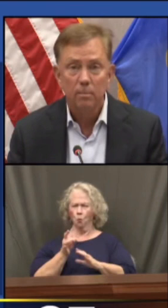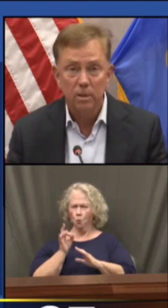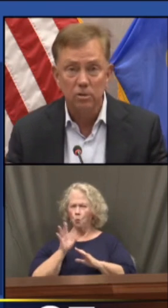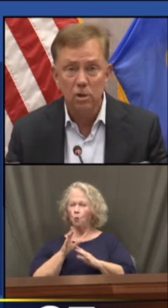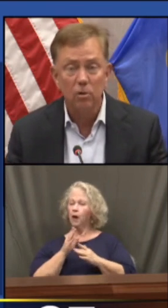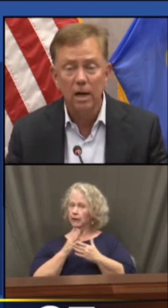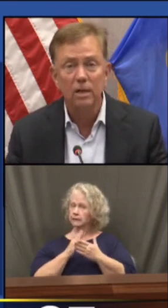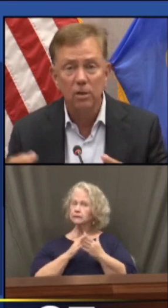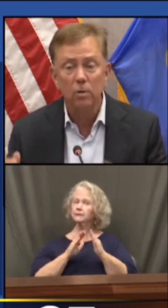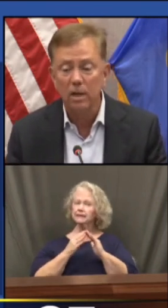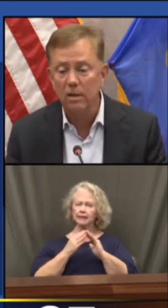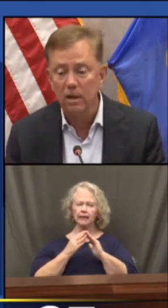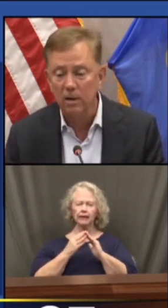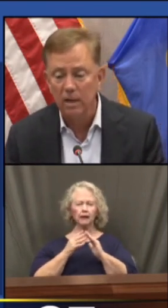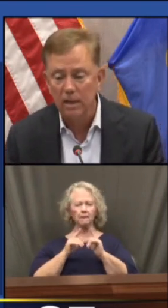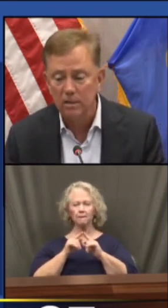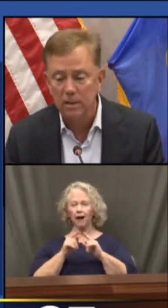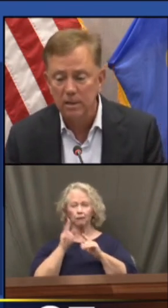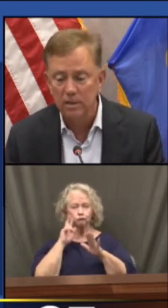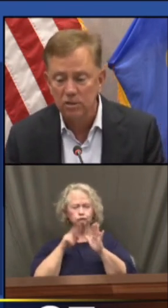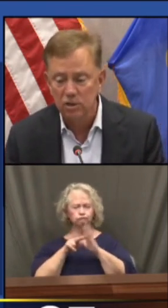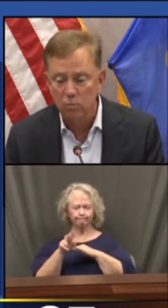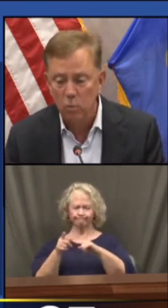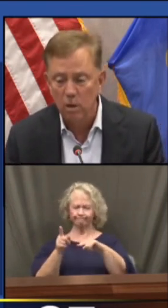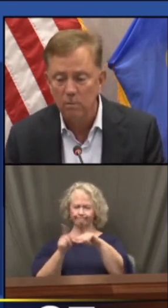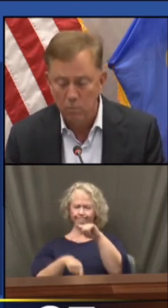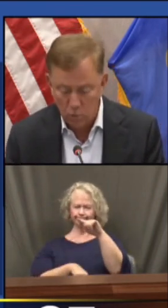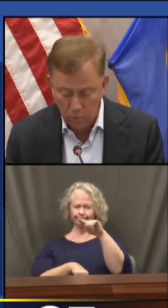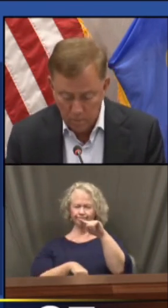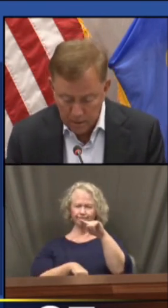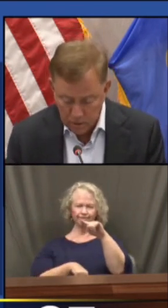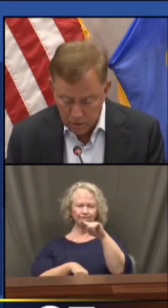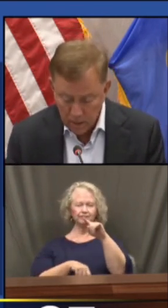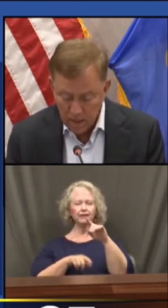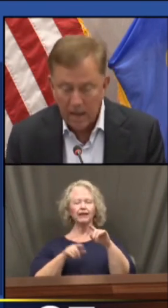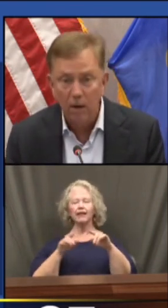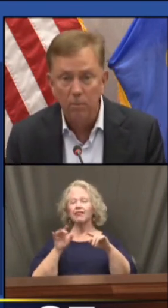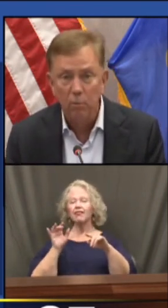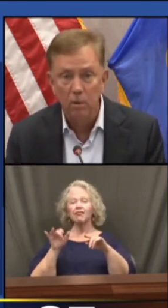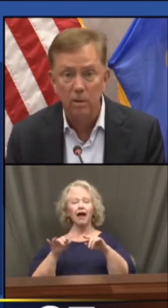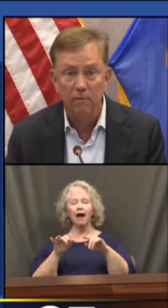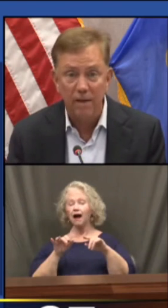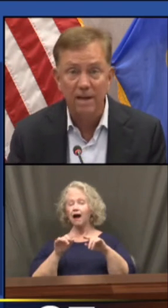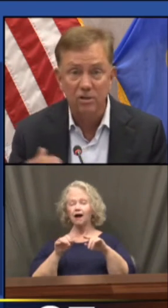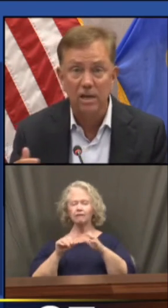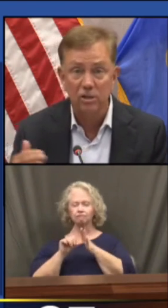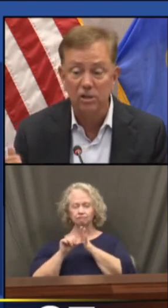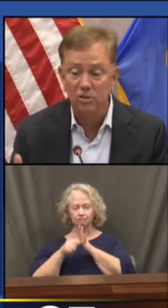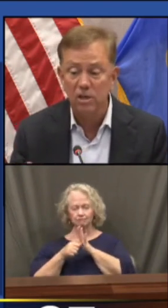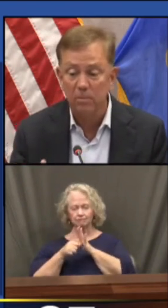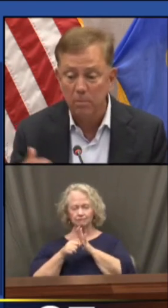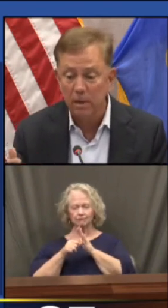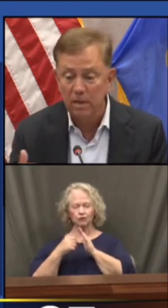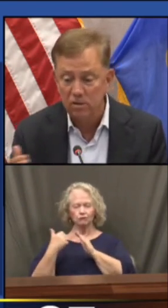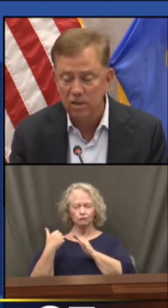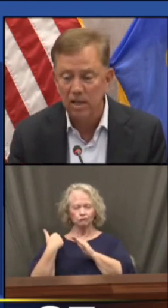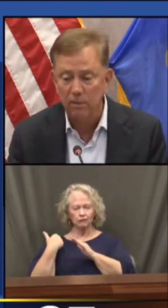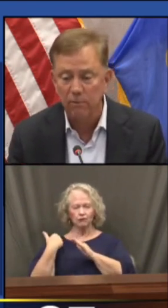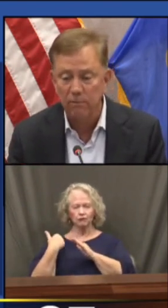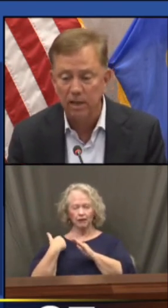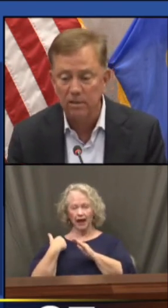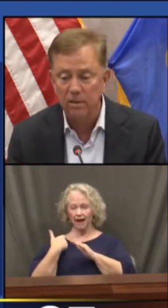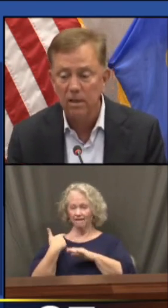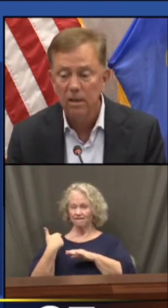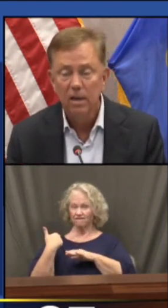hardest, but there's no continuity there, and it's just one more reminder how important the vaccinations seem to be, and you see